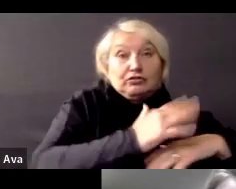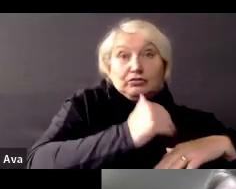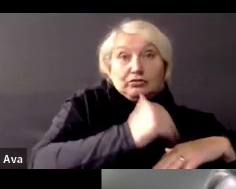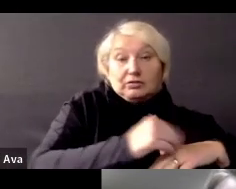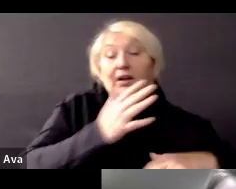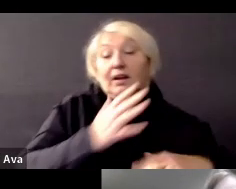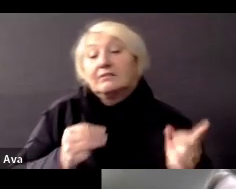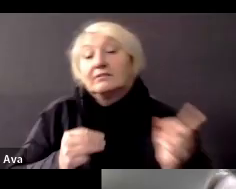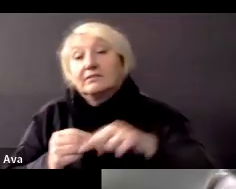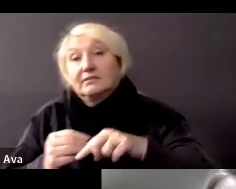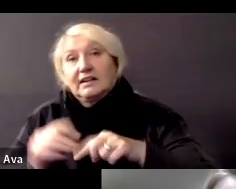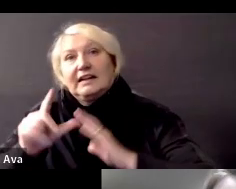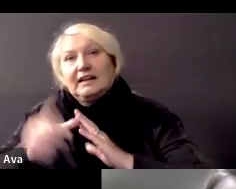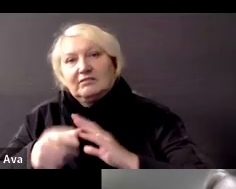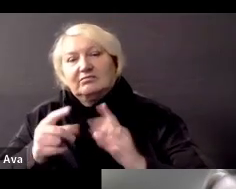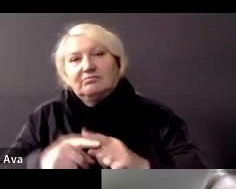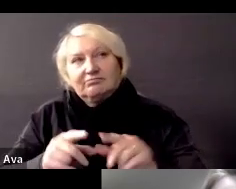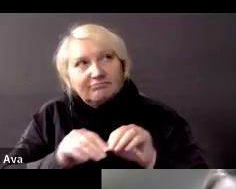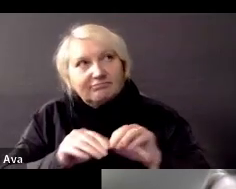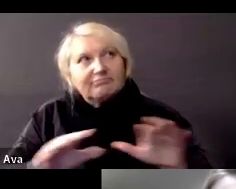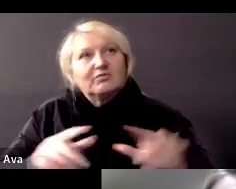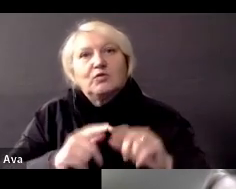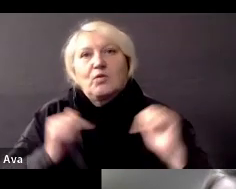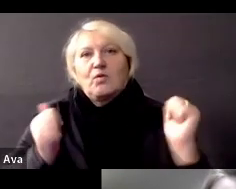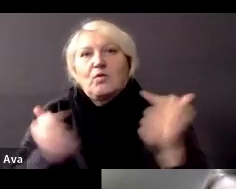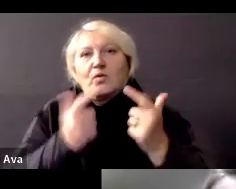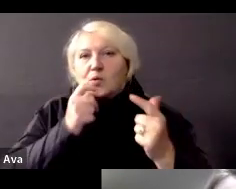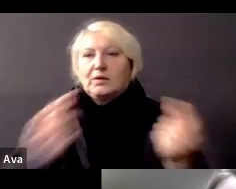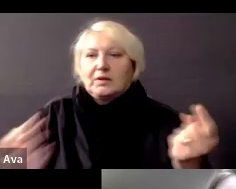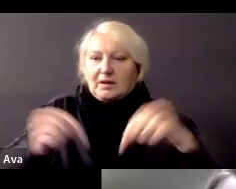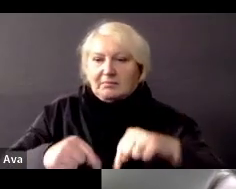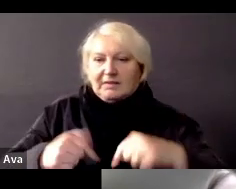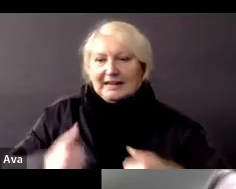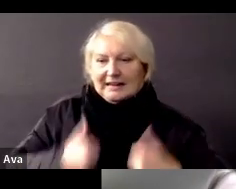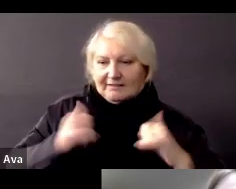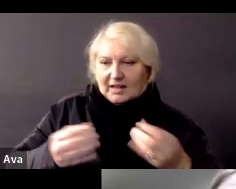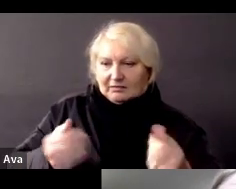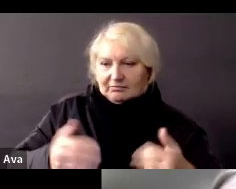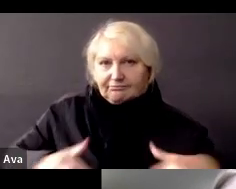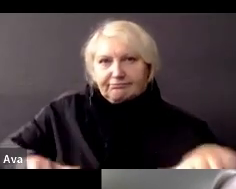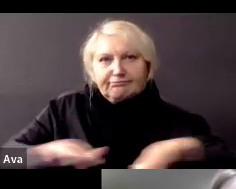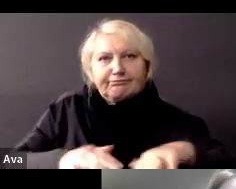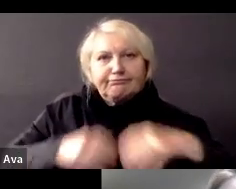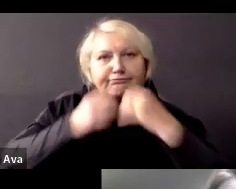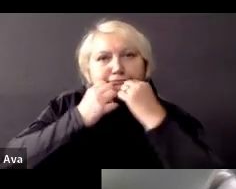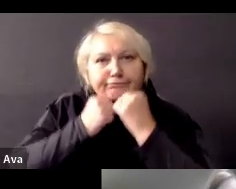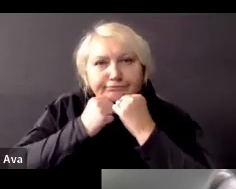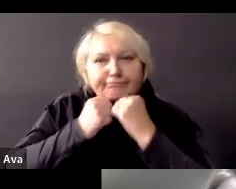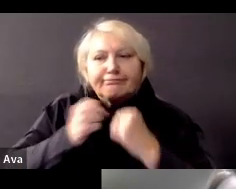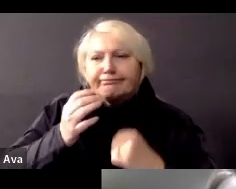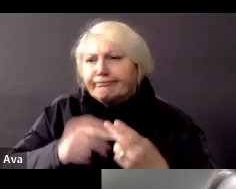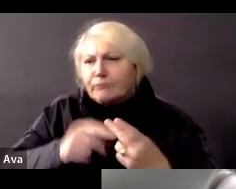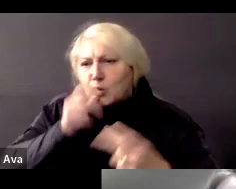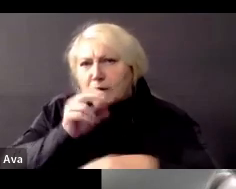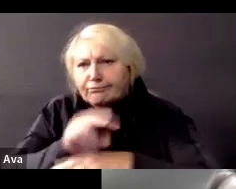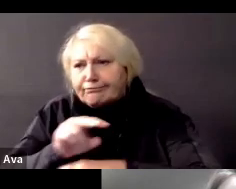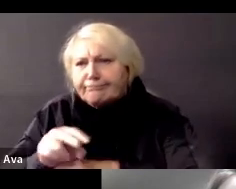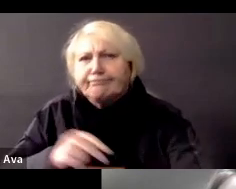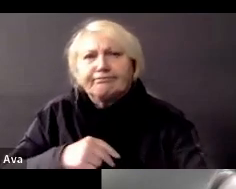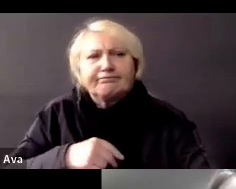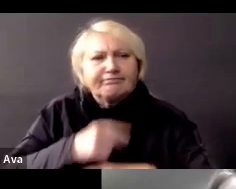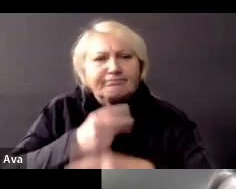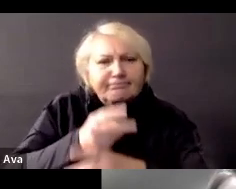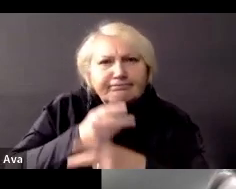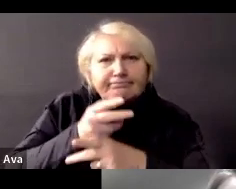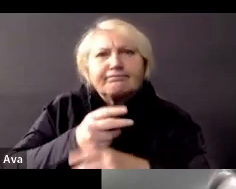later extended to all who come to live and care for the resources on this land. I am grateful